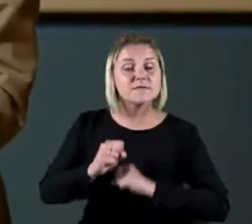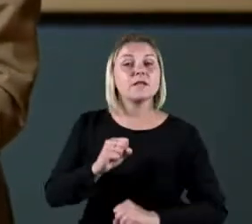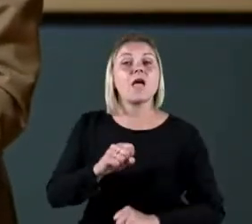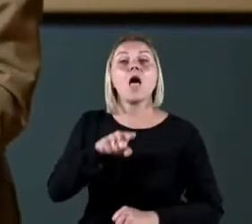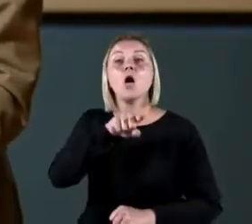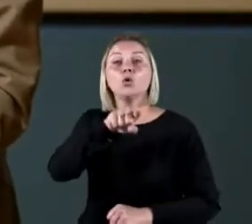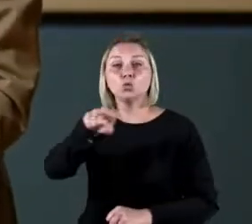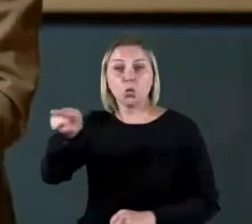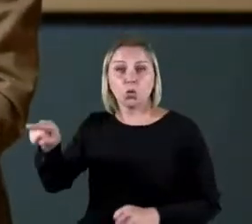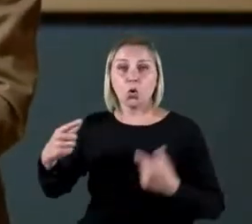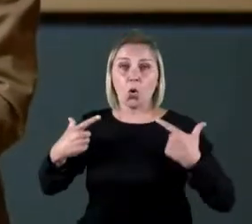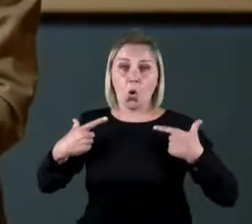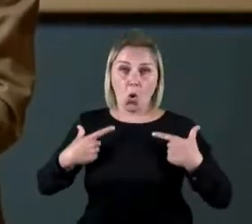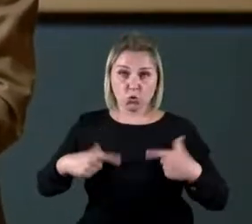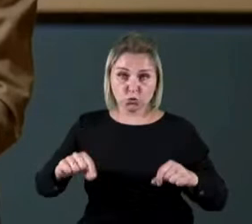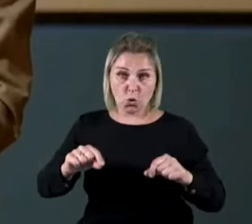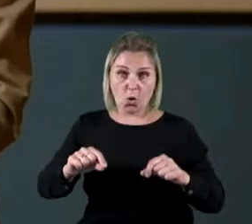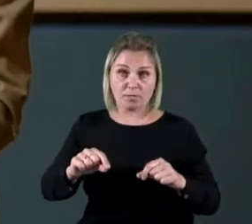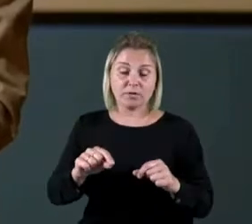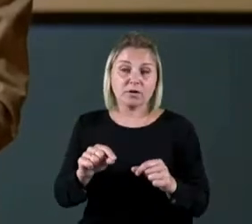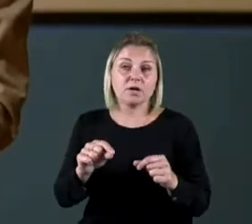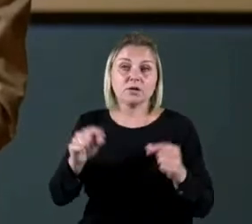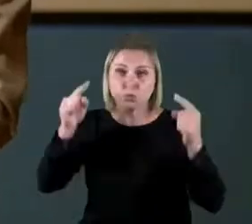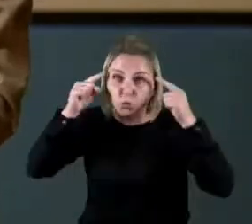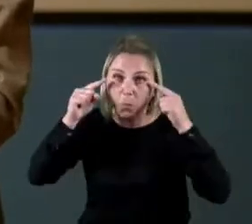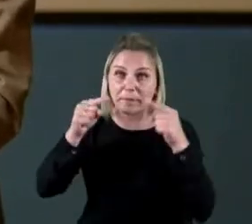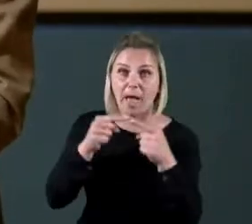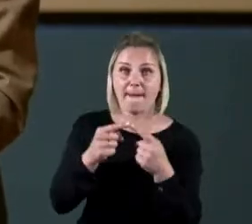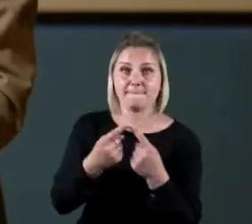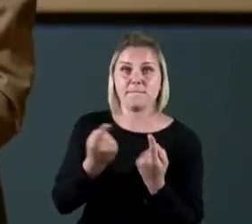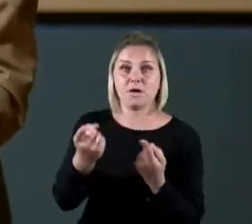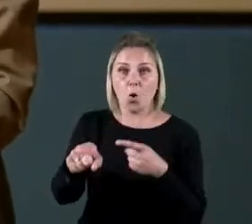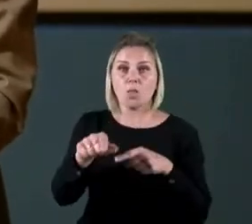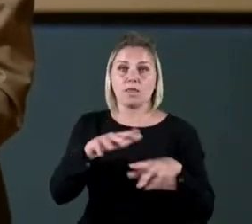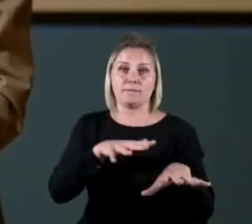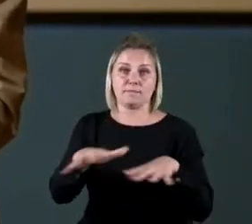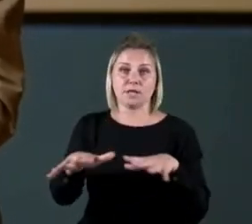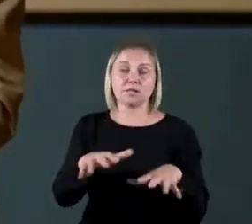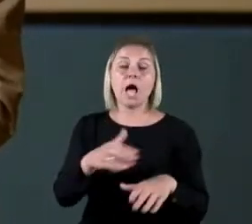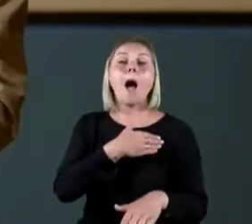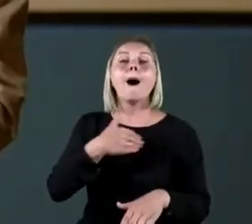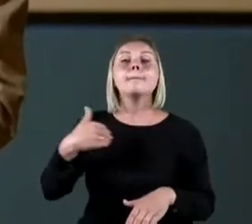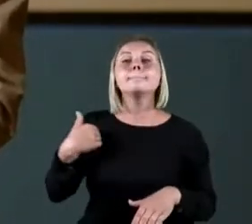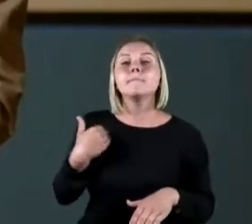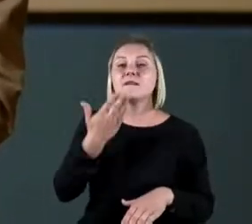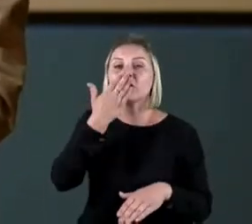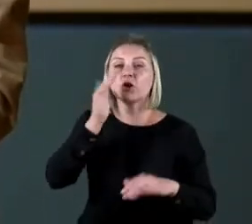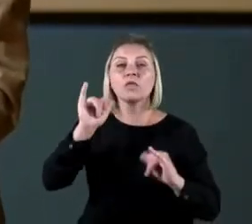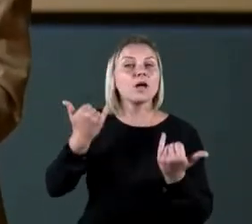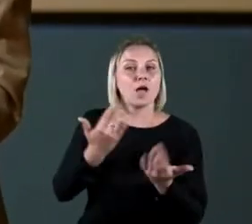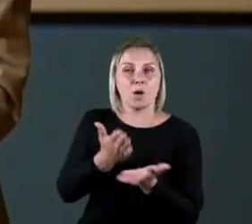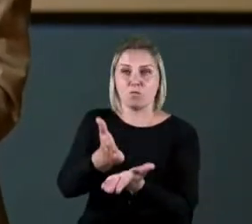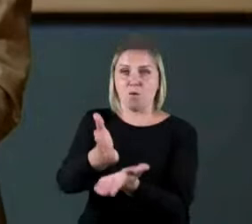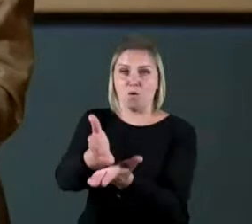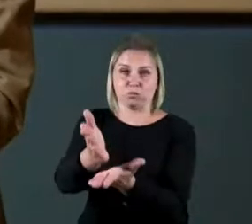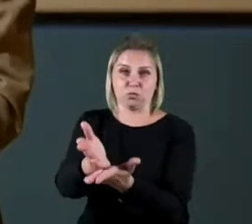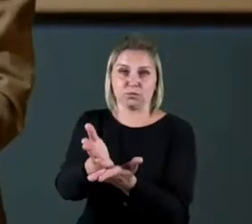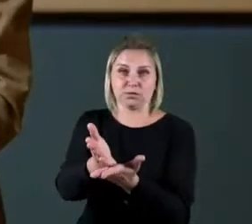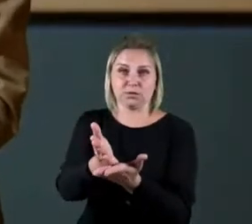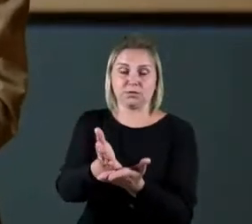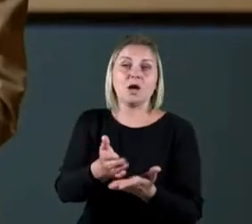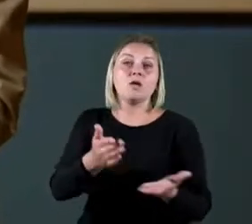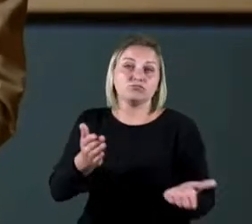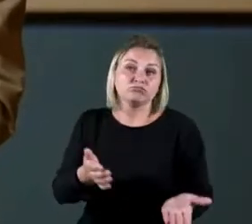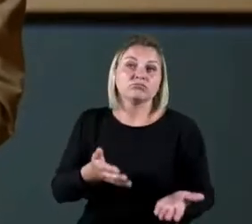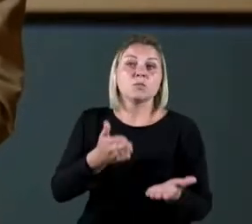again, I'll explain a little bit here about some of the opportunities that exist to build back better, not just for persons with disabilities, but ensuring that when we